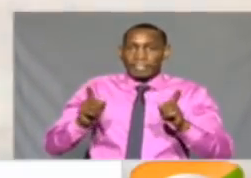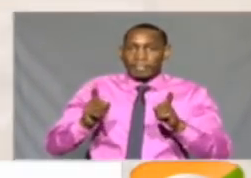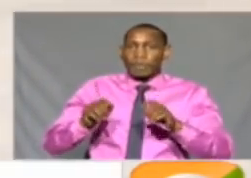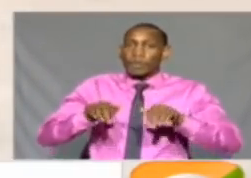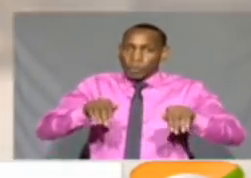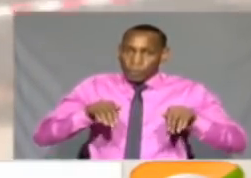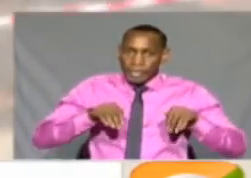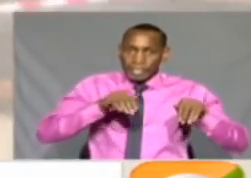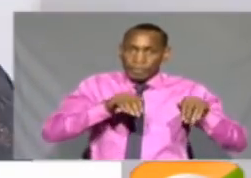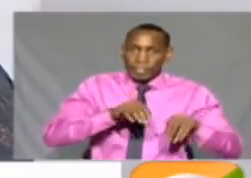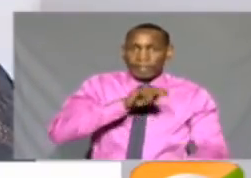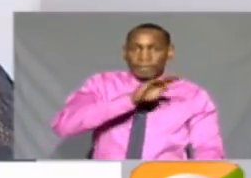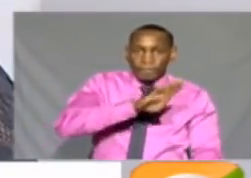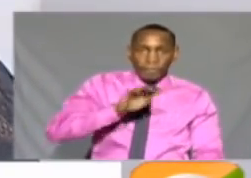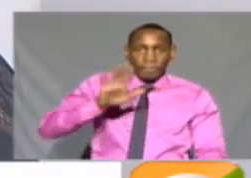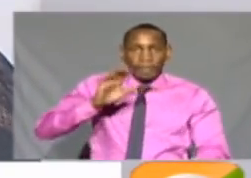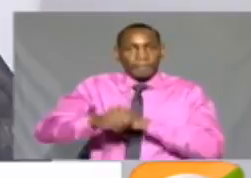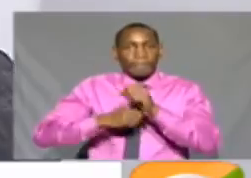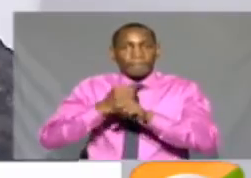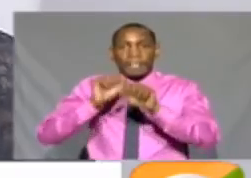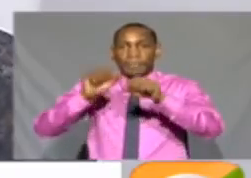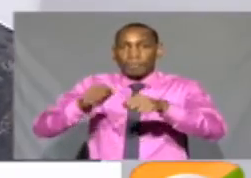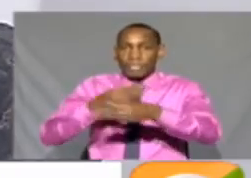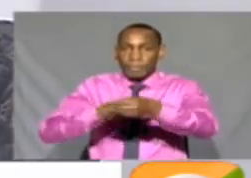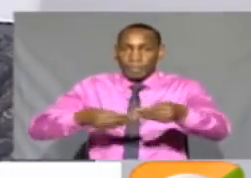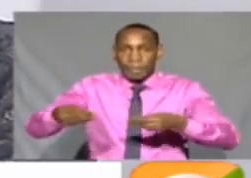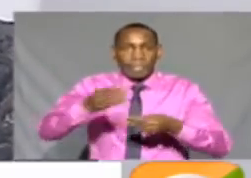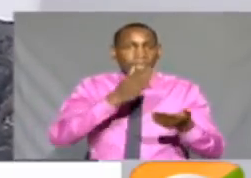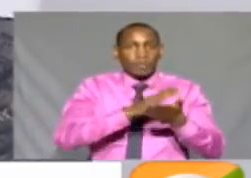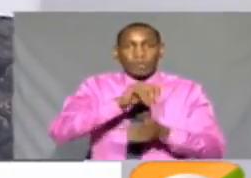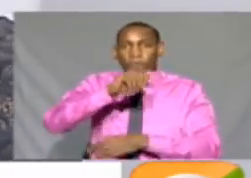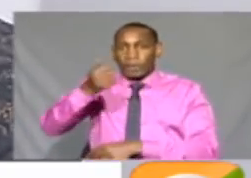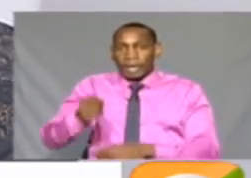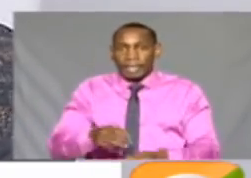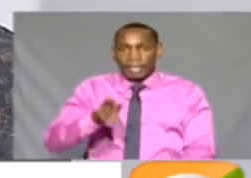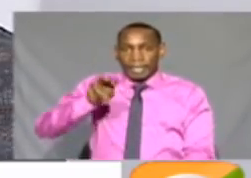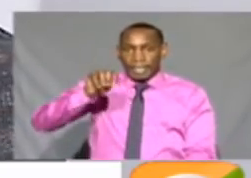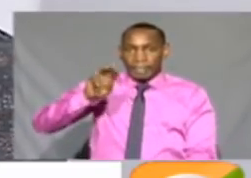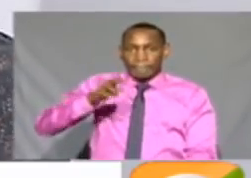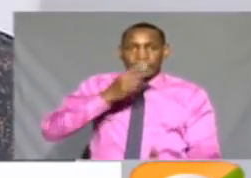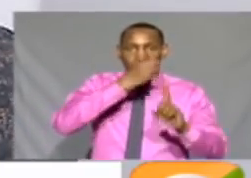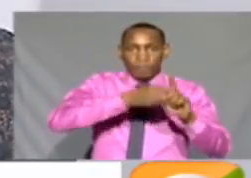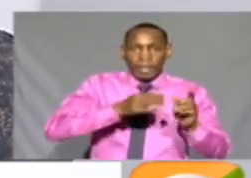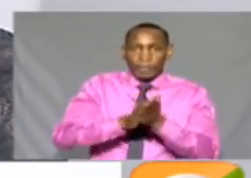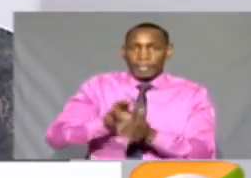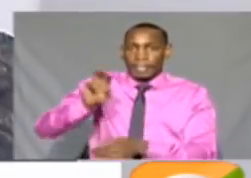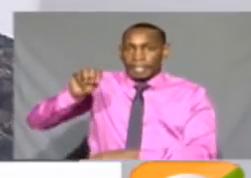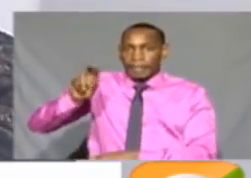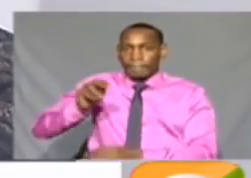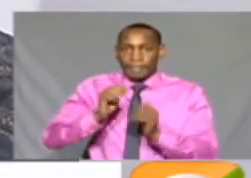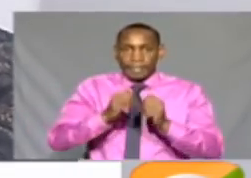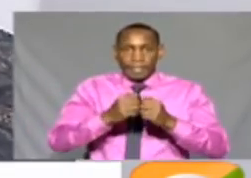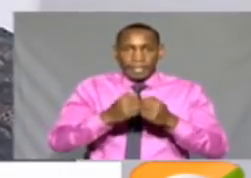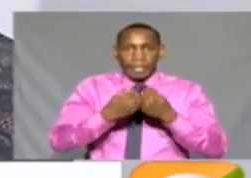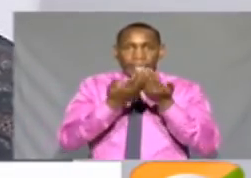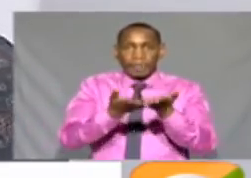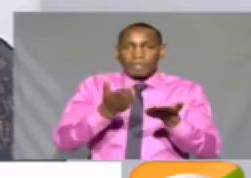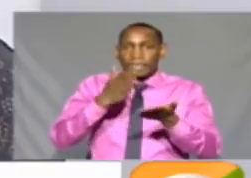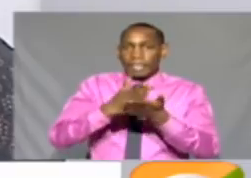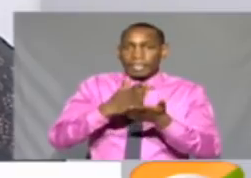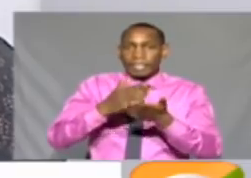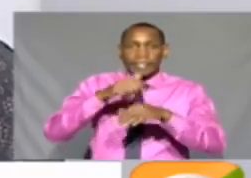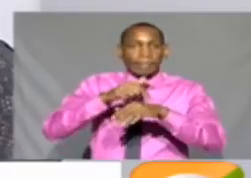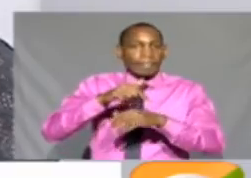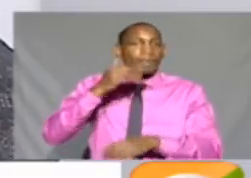for them to actually purchase it. In fact, if you take a look at others like MV Kwale and MV Likoni, from the moment they identified the need for